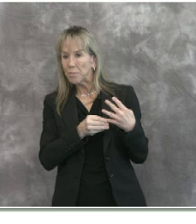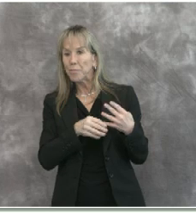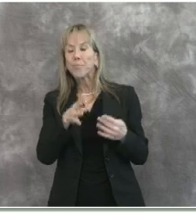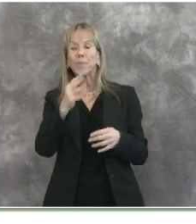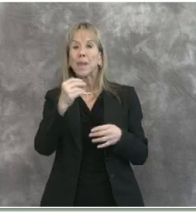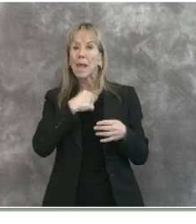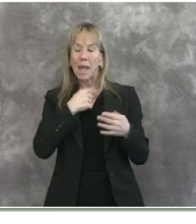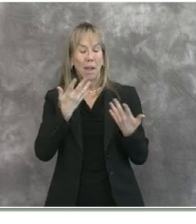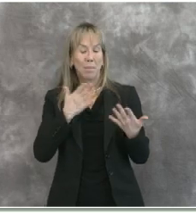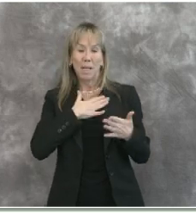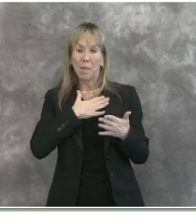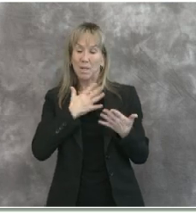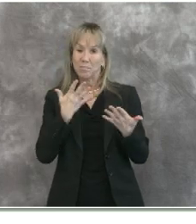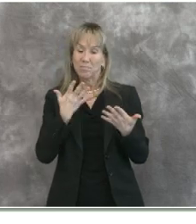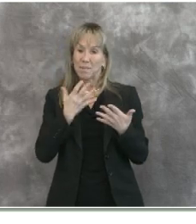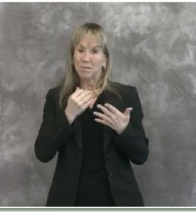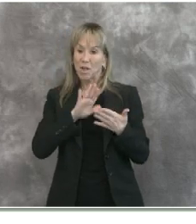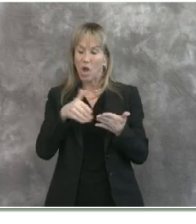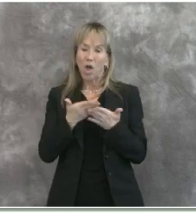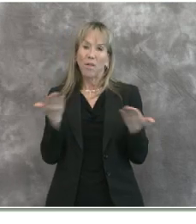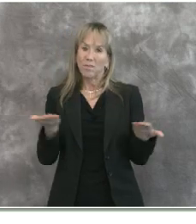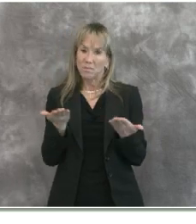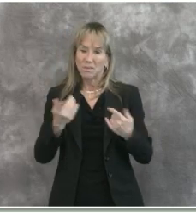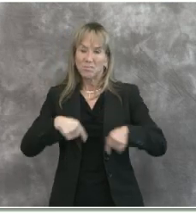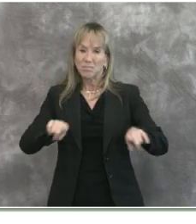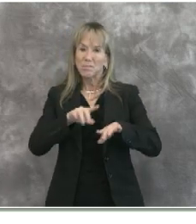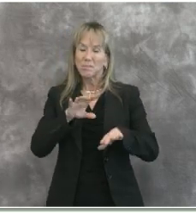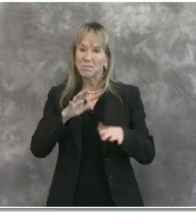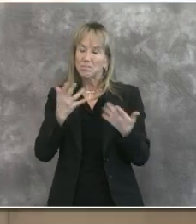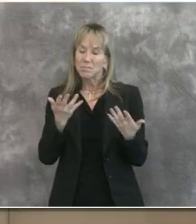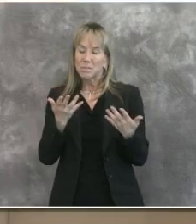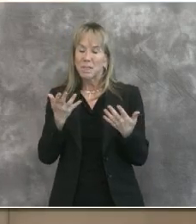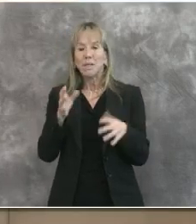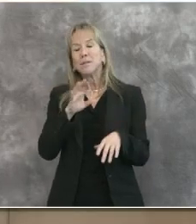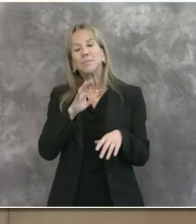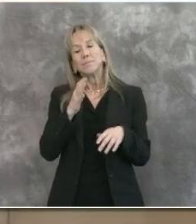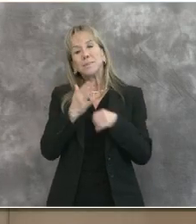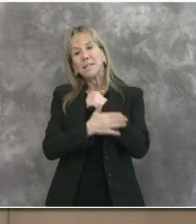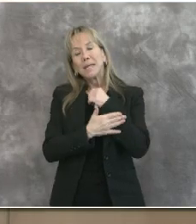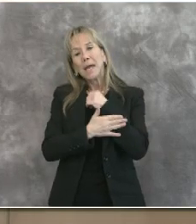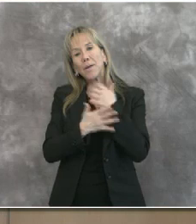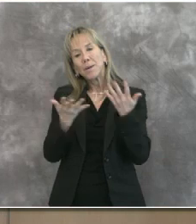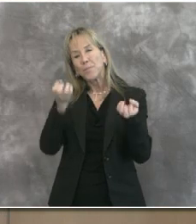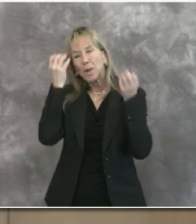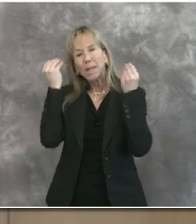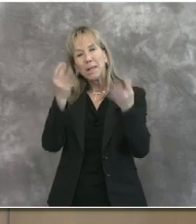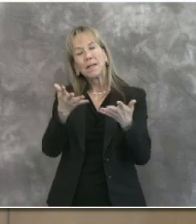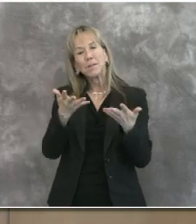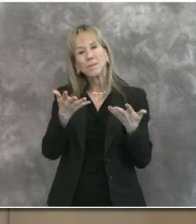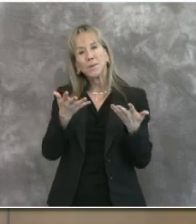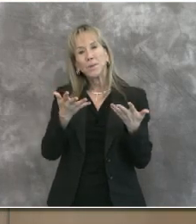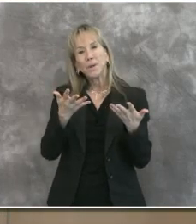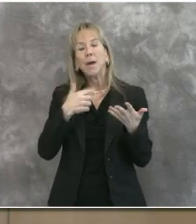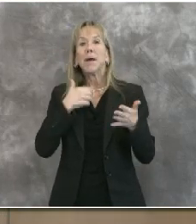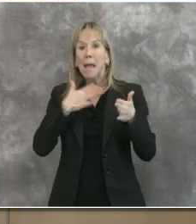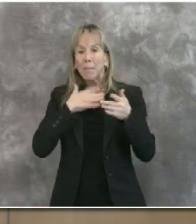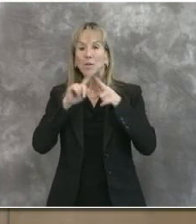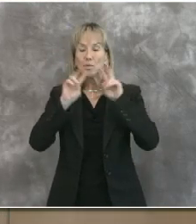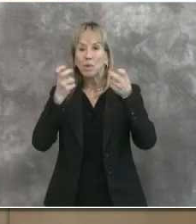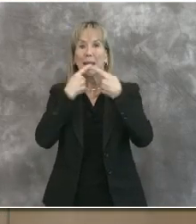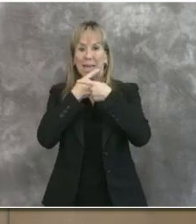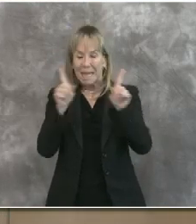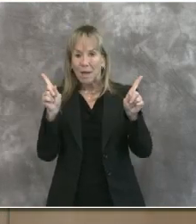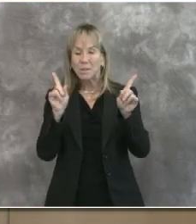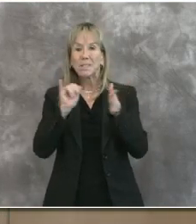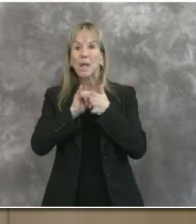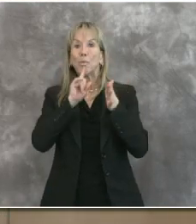of all of us here at the county, extend our sympathies and condolences to the family and friends of the deaths, not only that we've announced today, but really